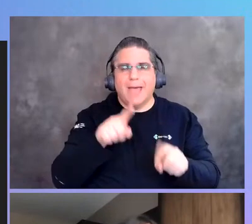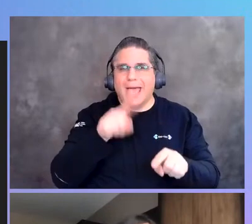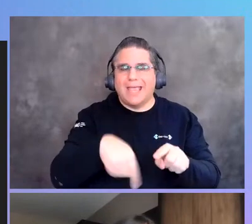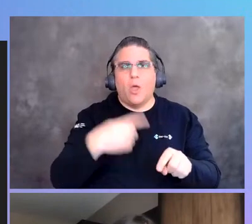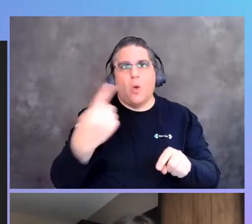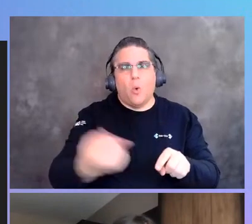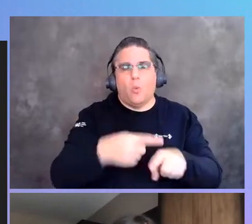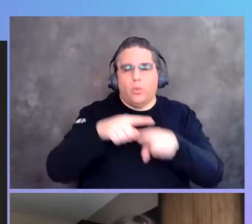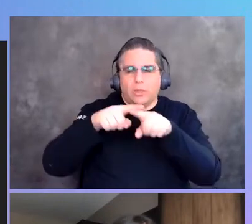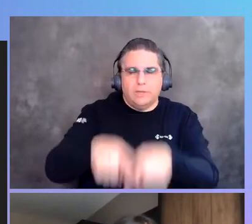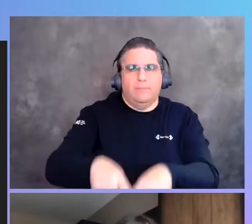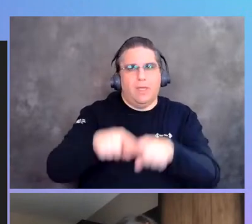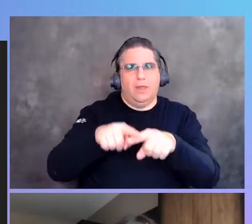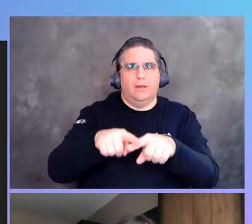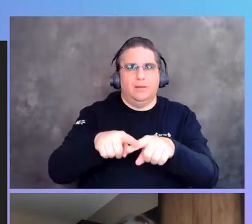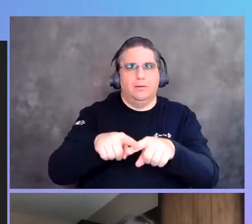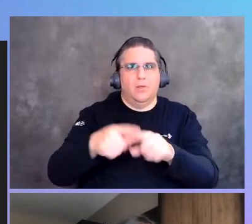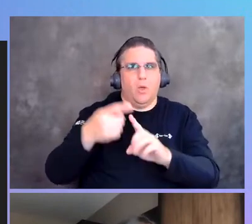way to measure.